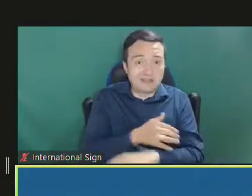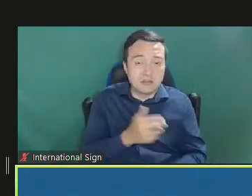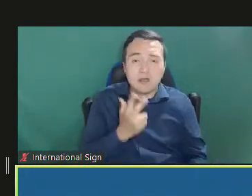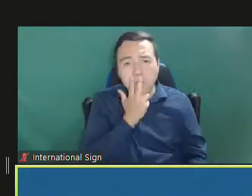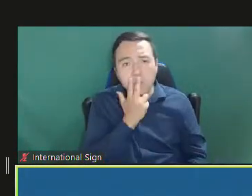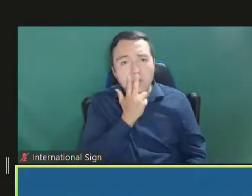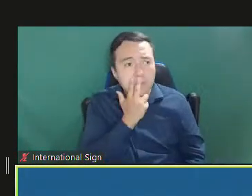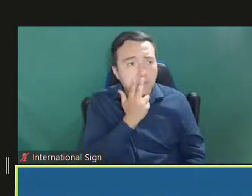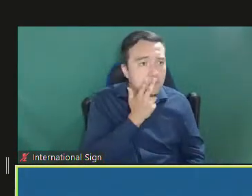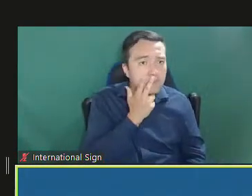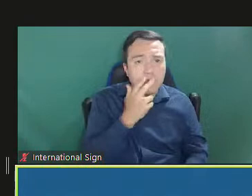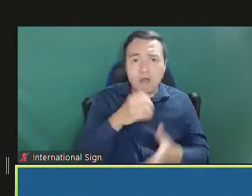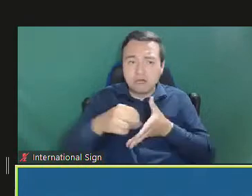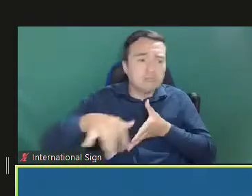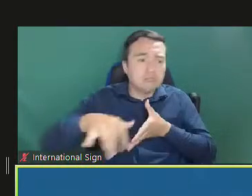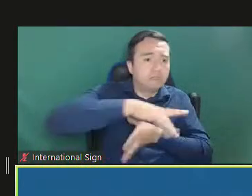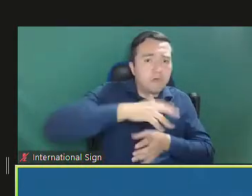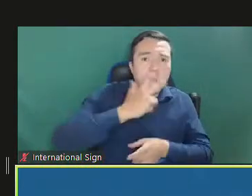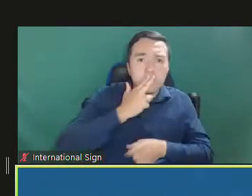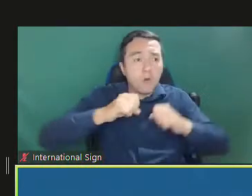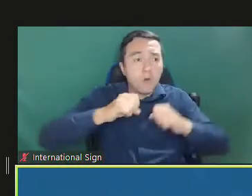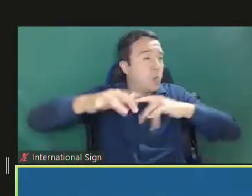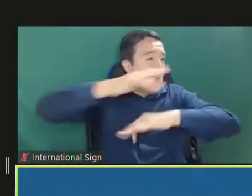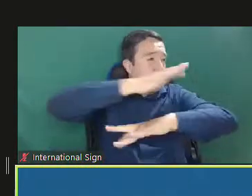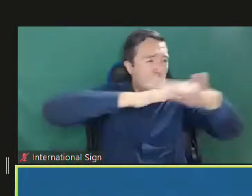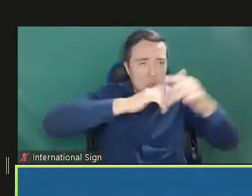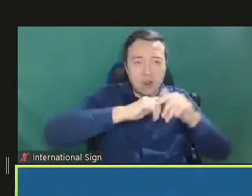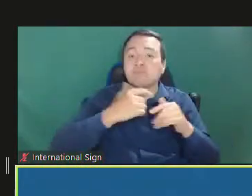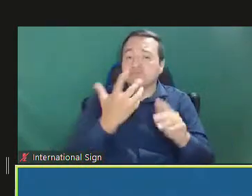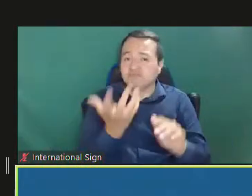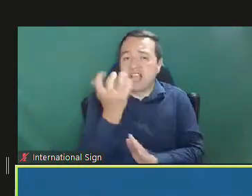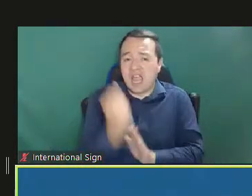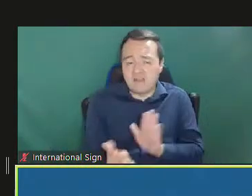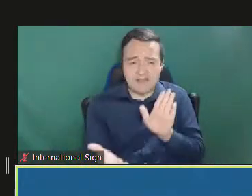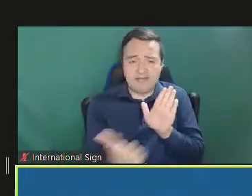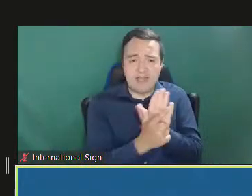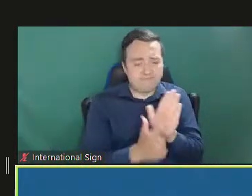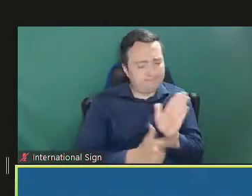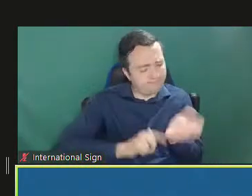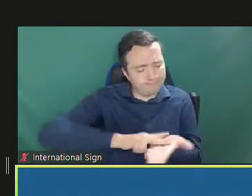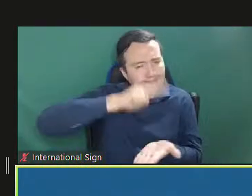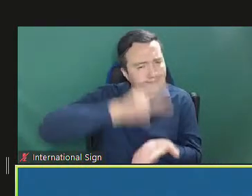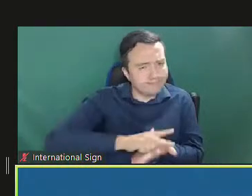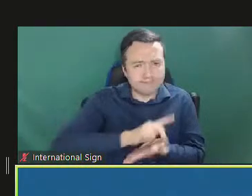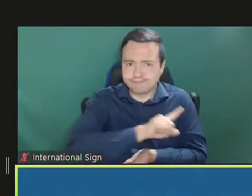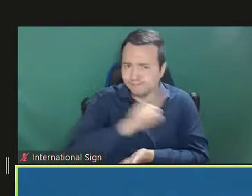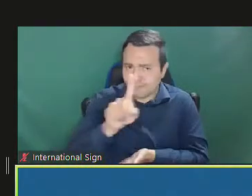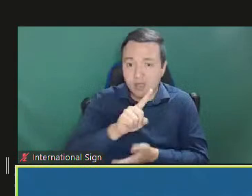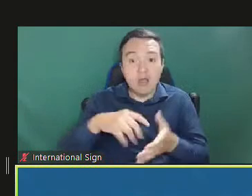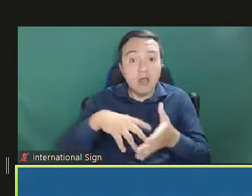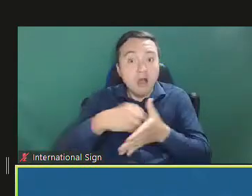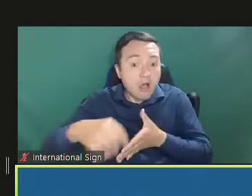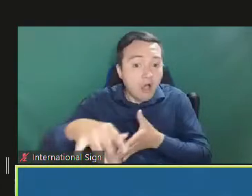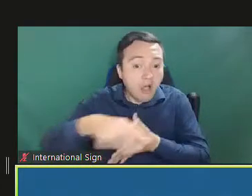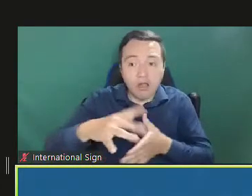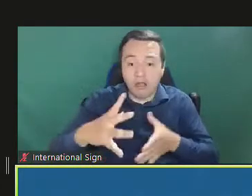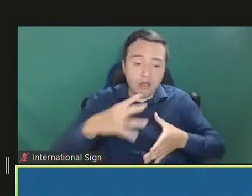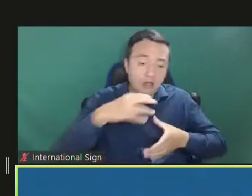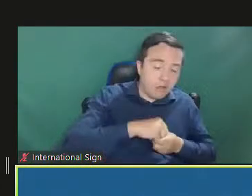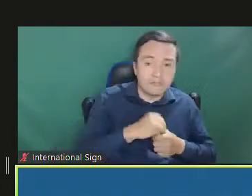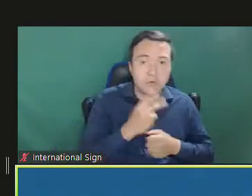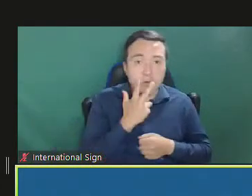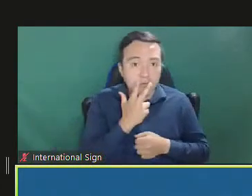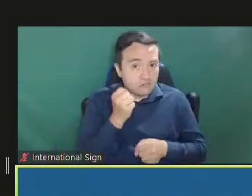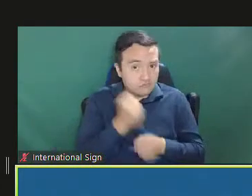and a decree in Paraguay in December of the same year. Regarding healthy diets, the most significant area of progress in our